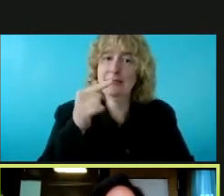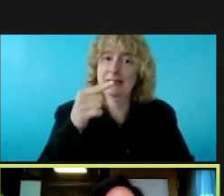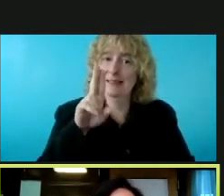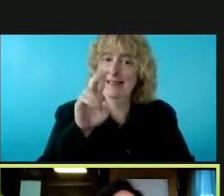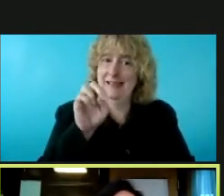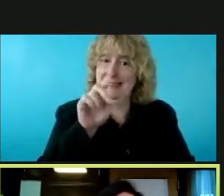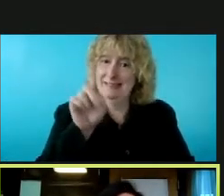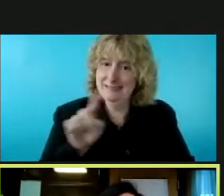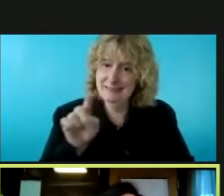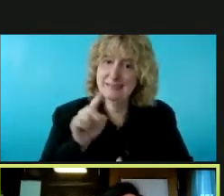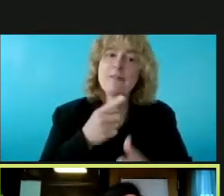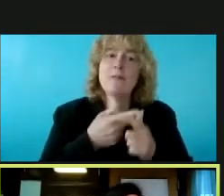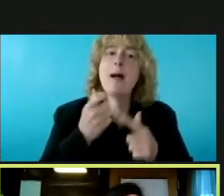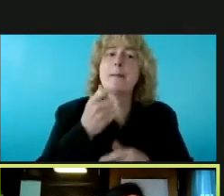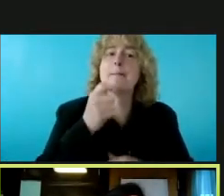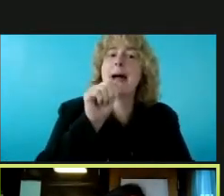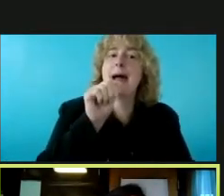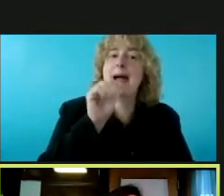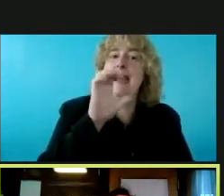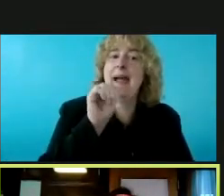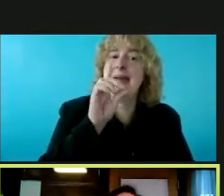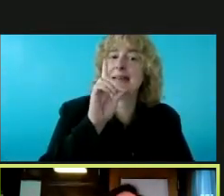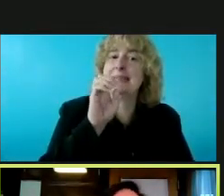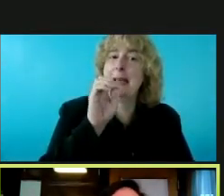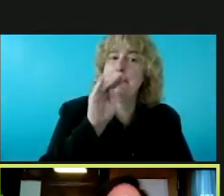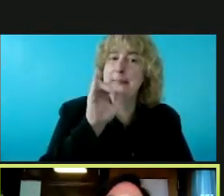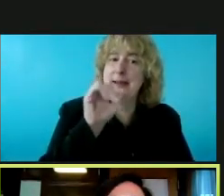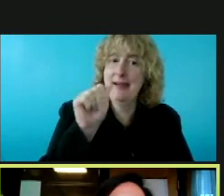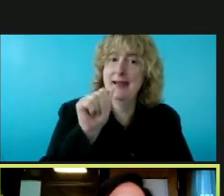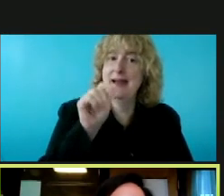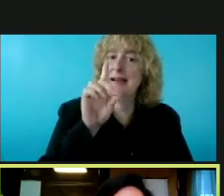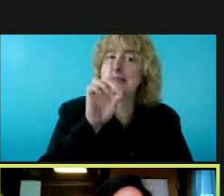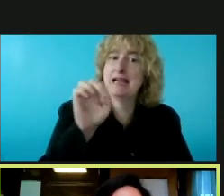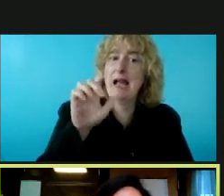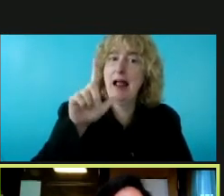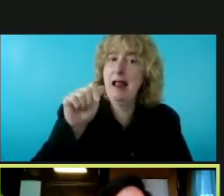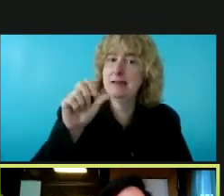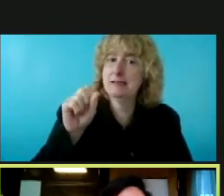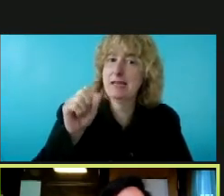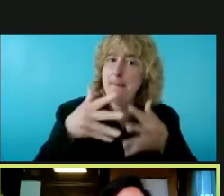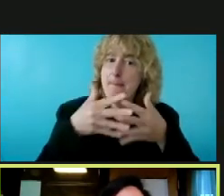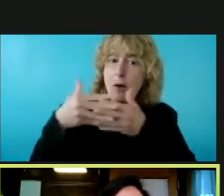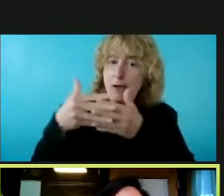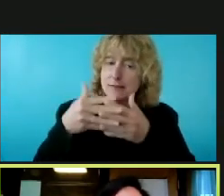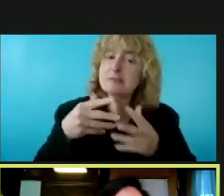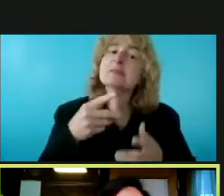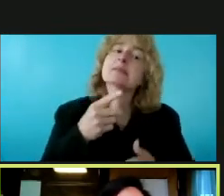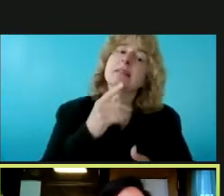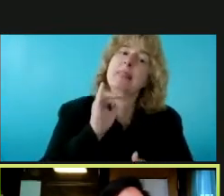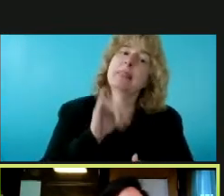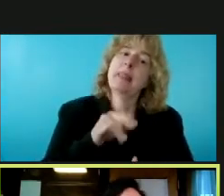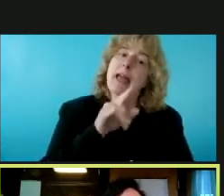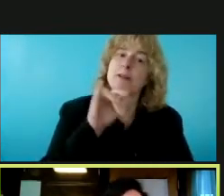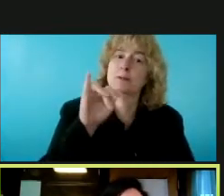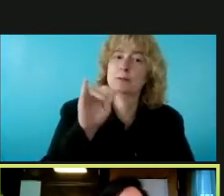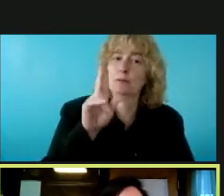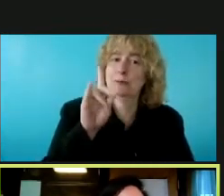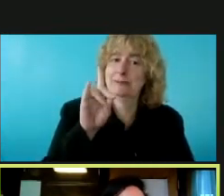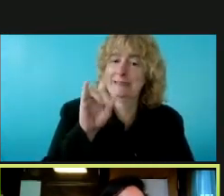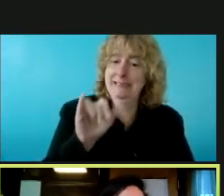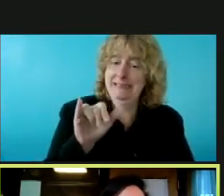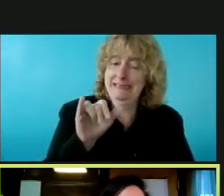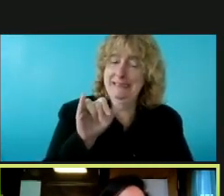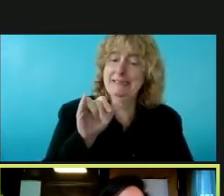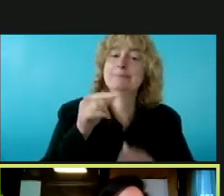Americas. She was nominated by Judith Garcia. Judy's reasoning for nominating Ms. Rodriguez is that she is